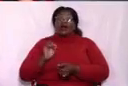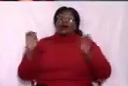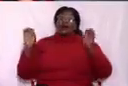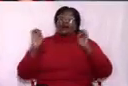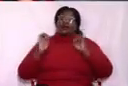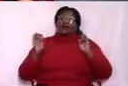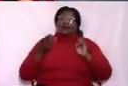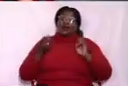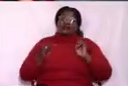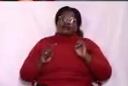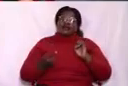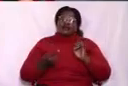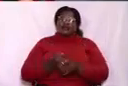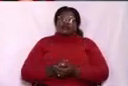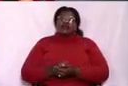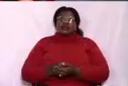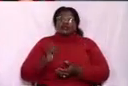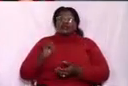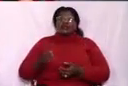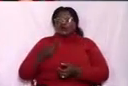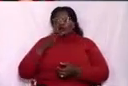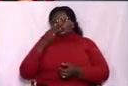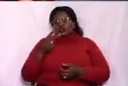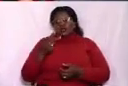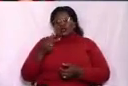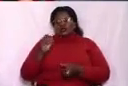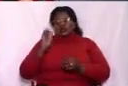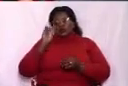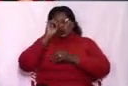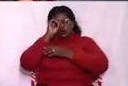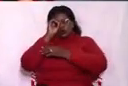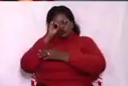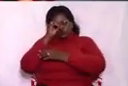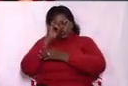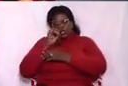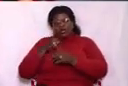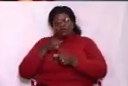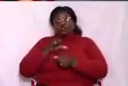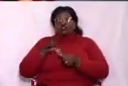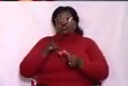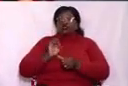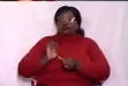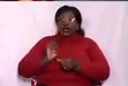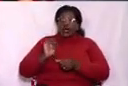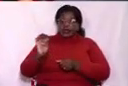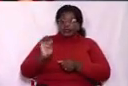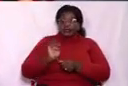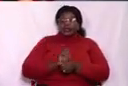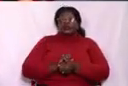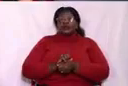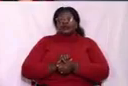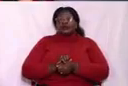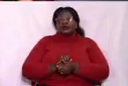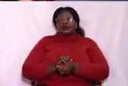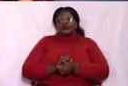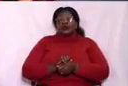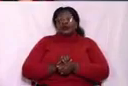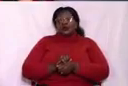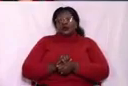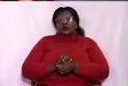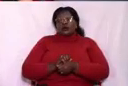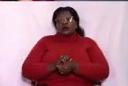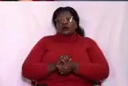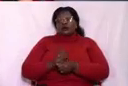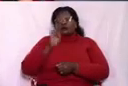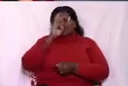anything, but if you would like to see her products, reach out to her social media platforms. That's on Facebook, Instagram, and